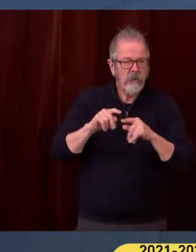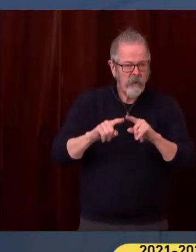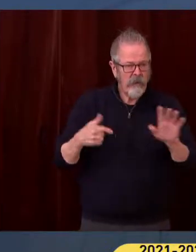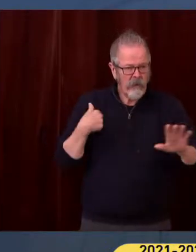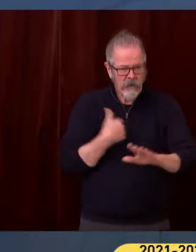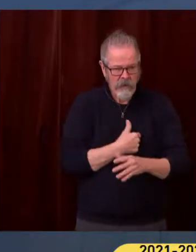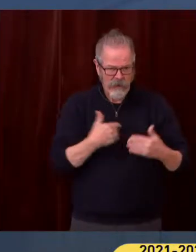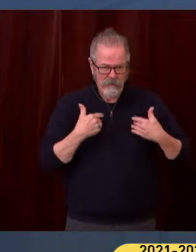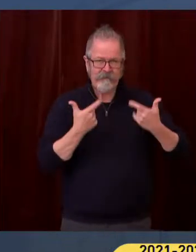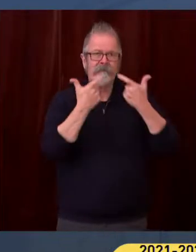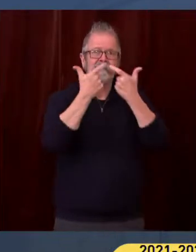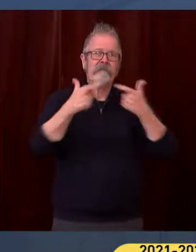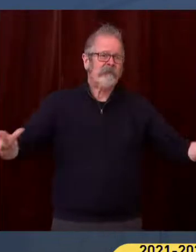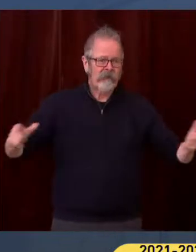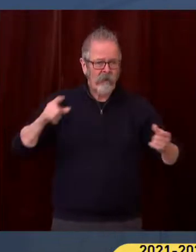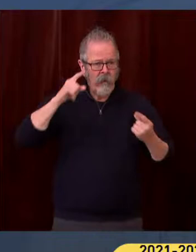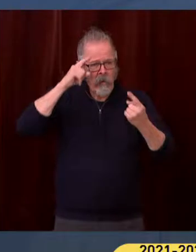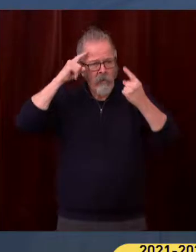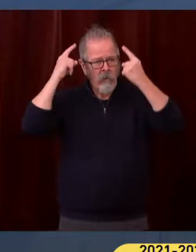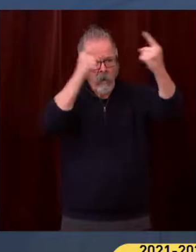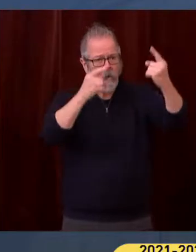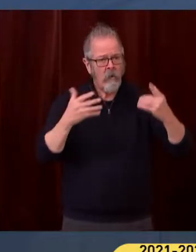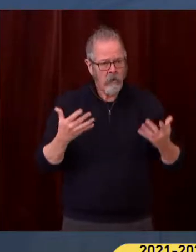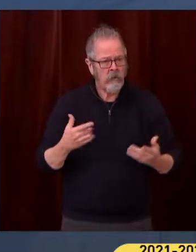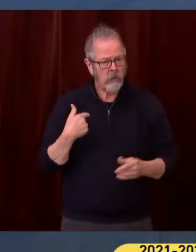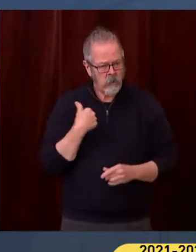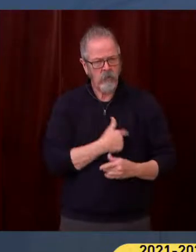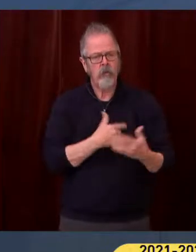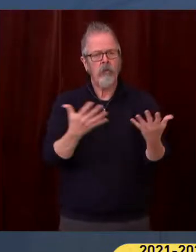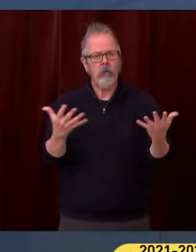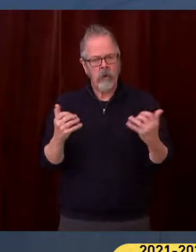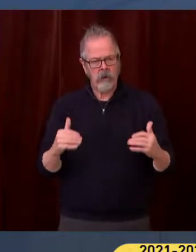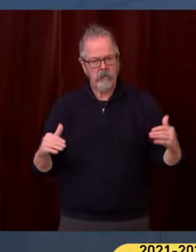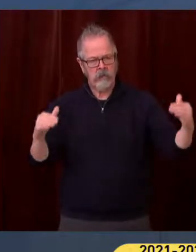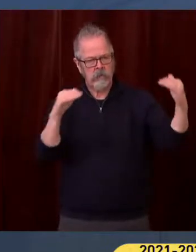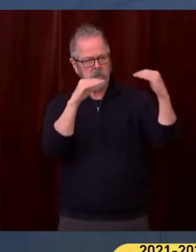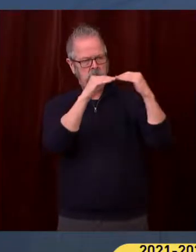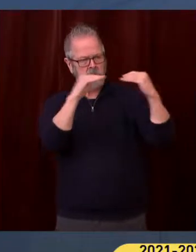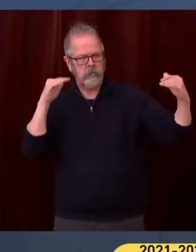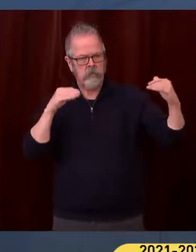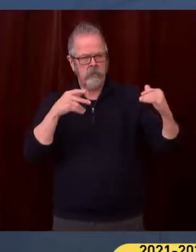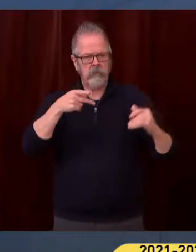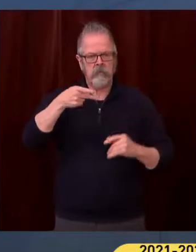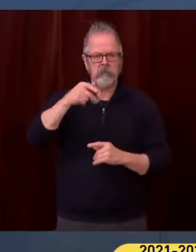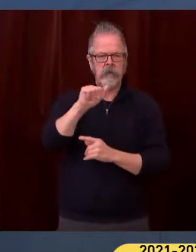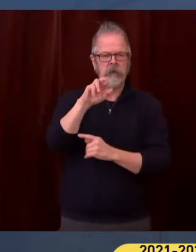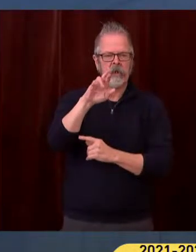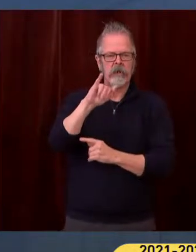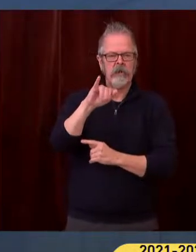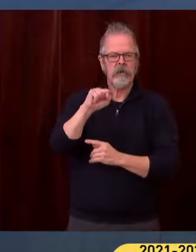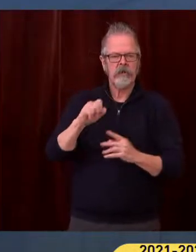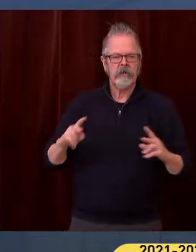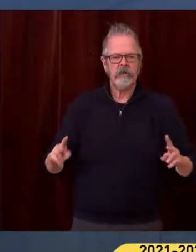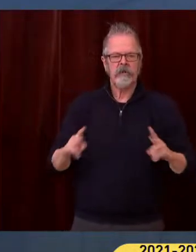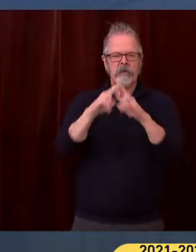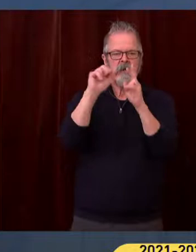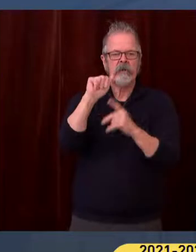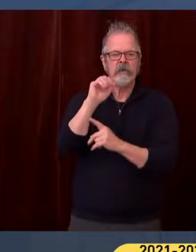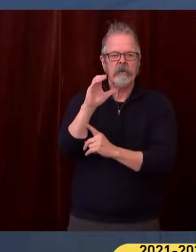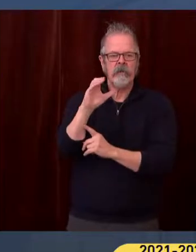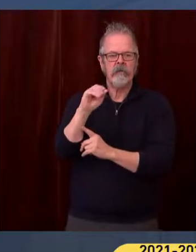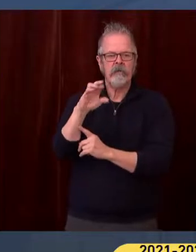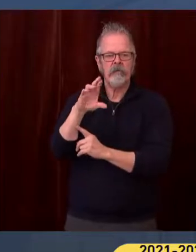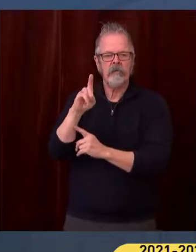Paris Accord-level reductions in emissions in the years ahead and get to what we call a net zero, sort of